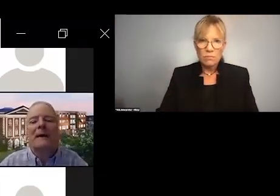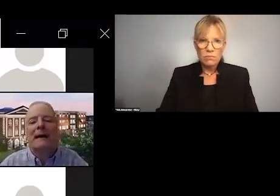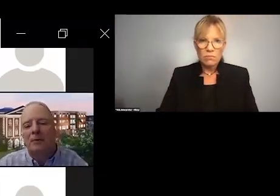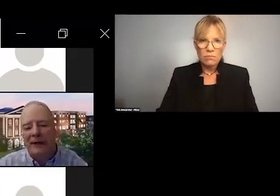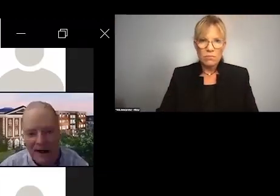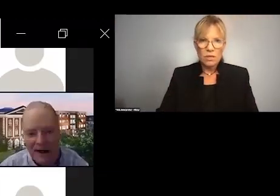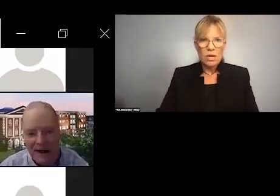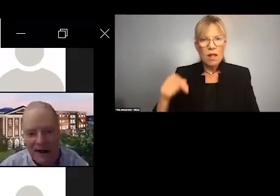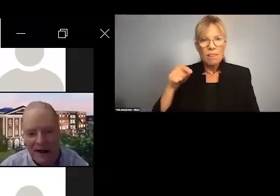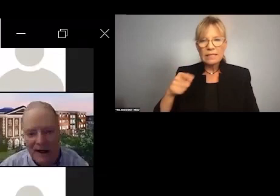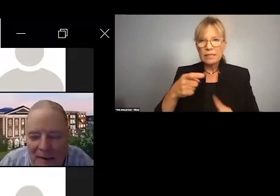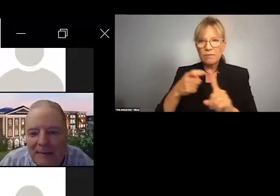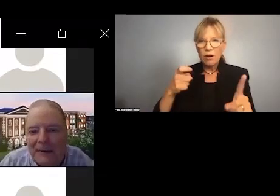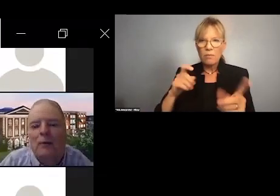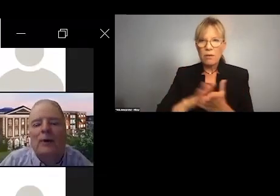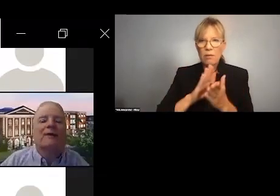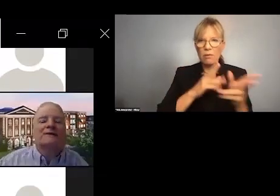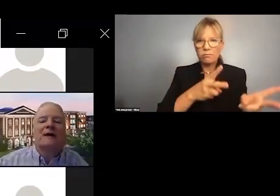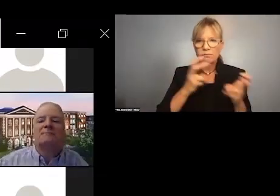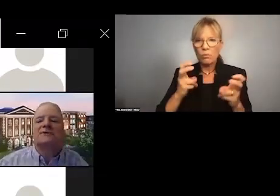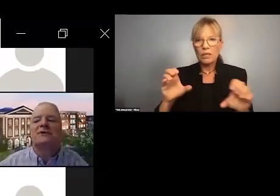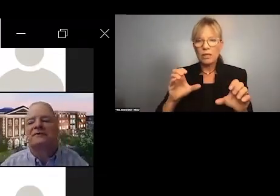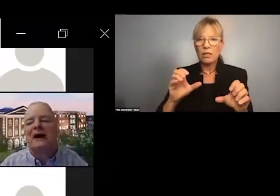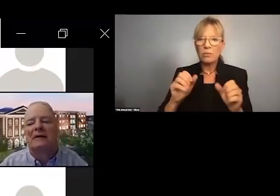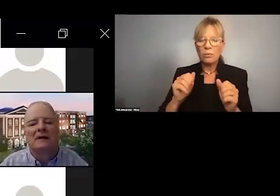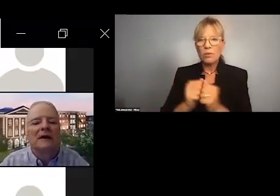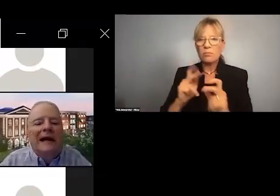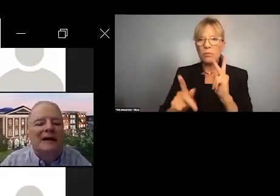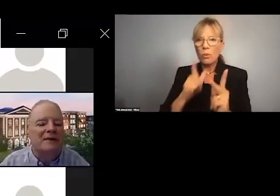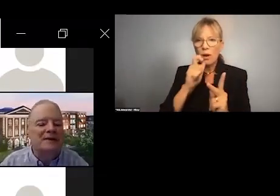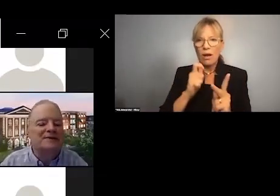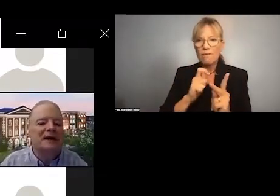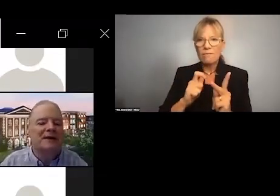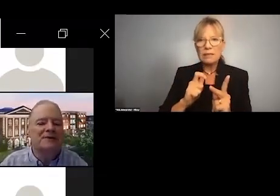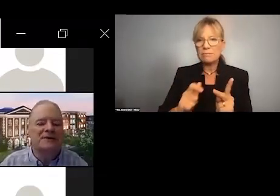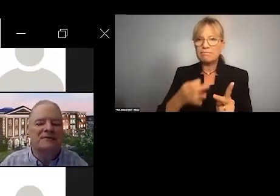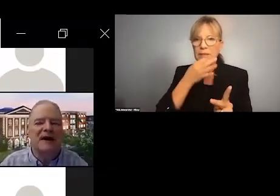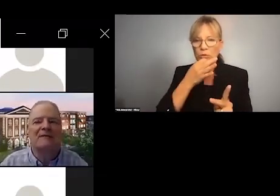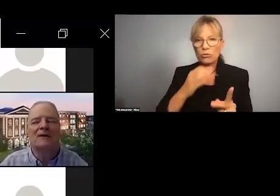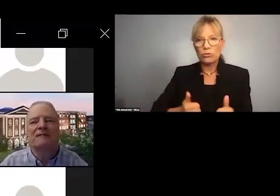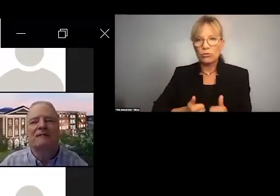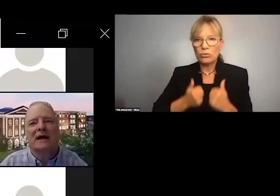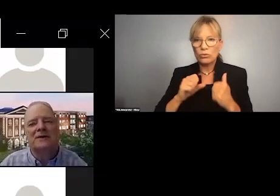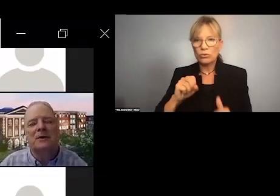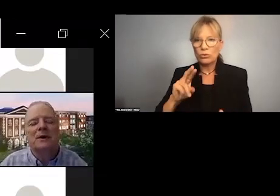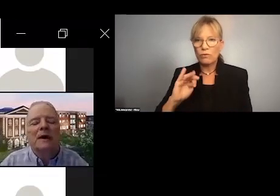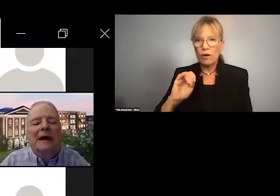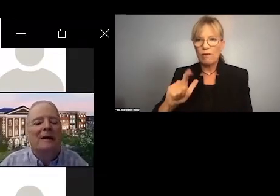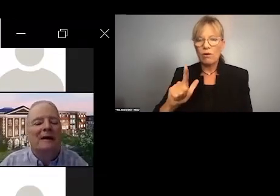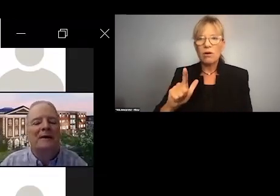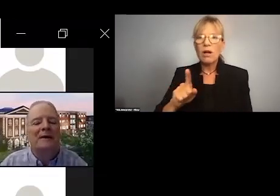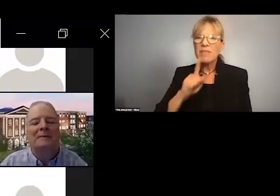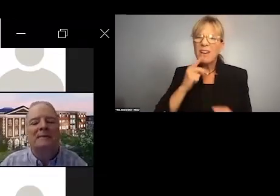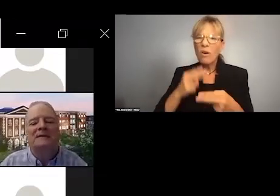So this is from a paper we did among people with exceptional survival. And so these, again, there's a survivor